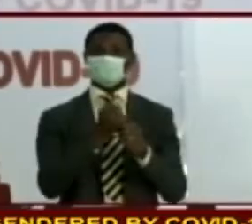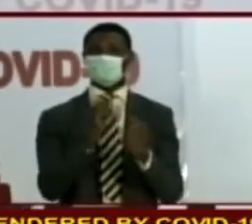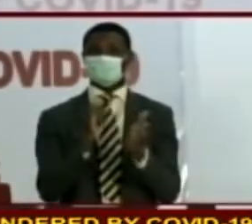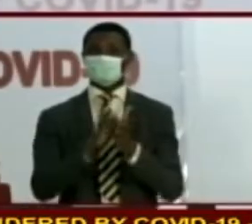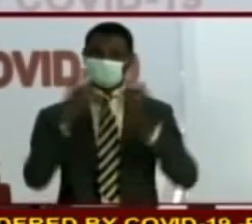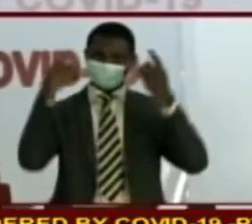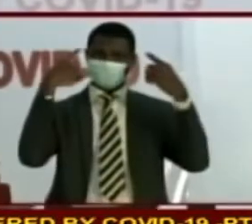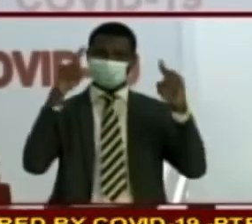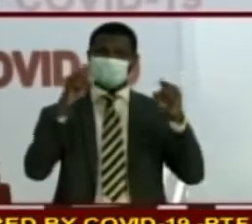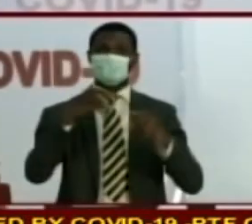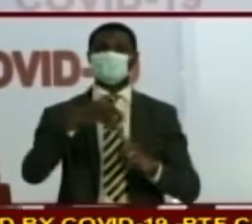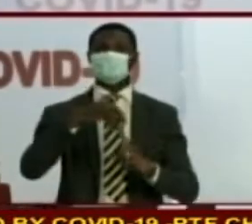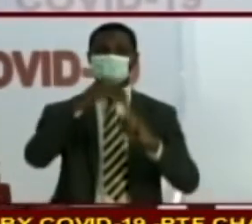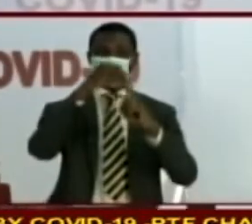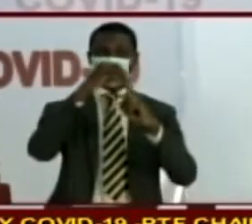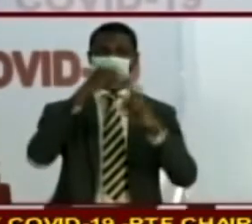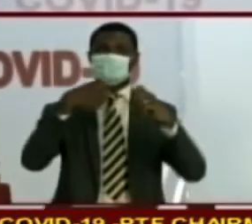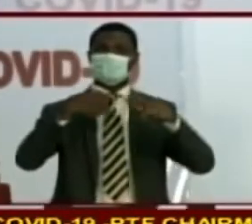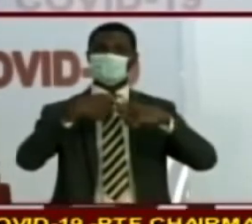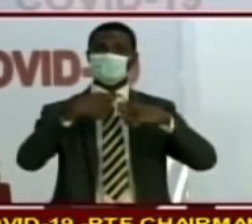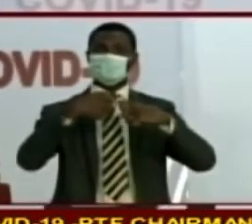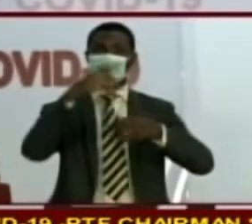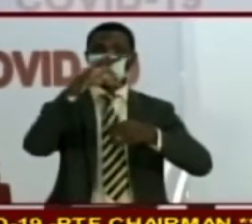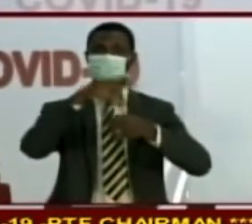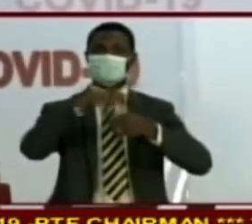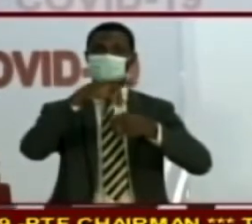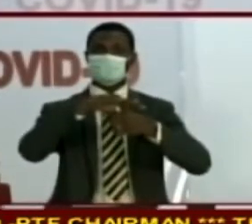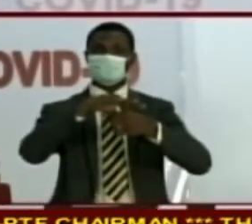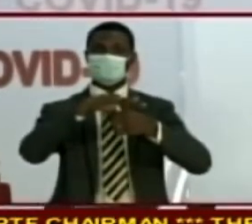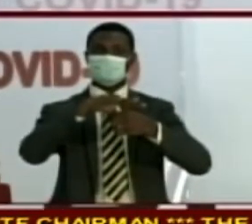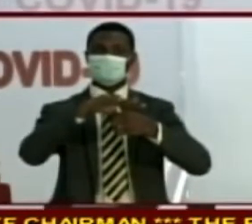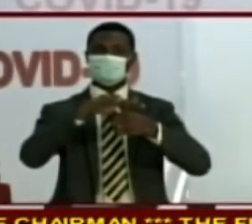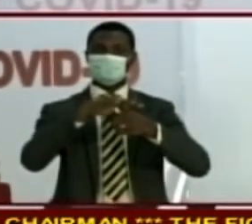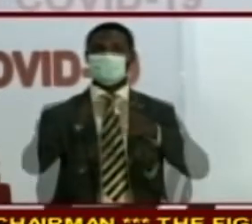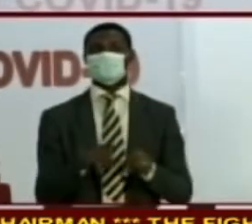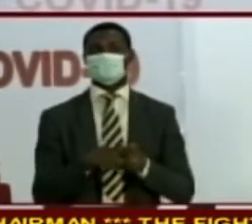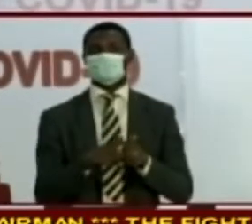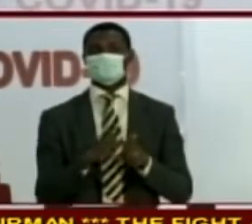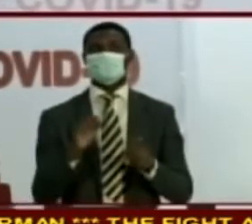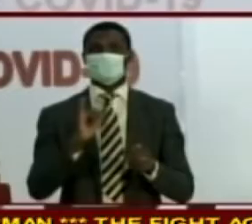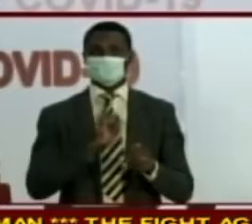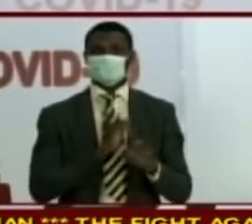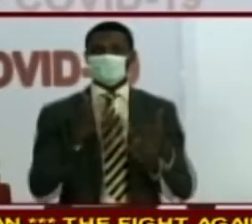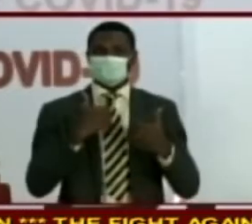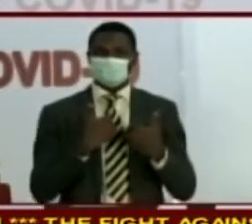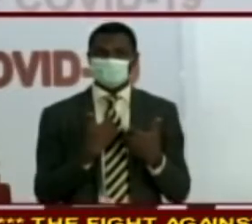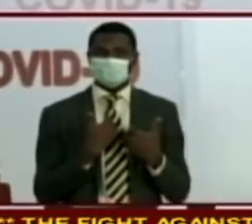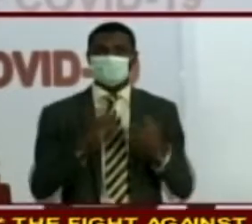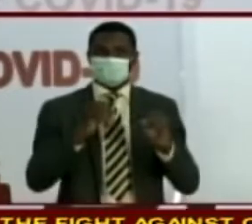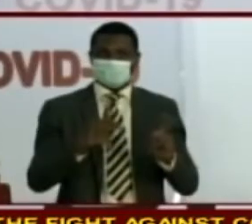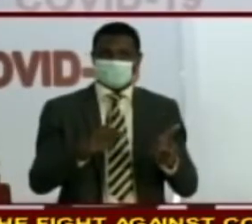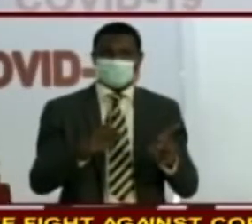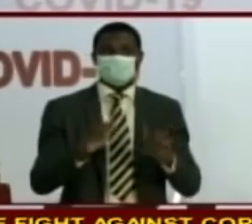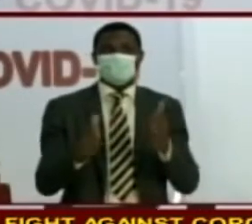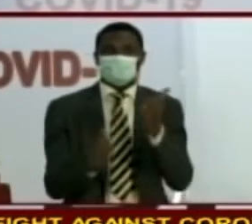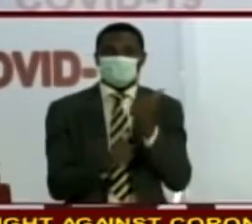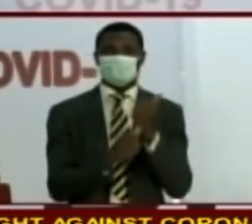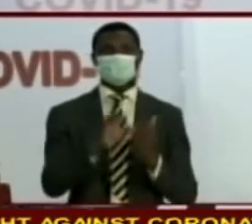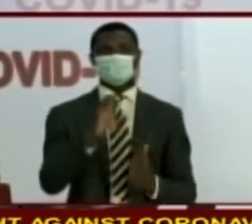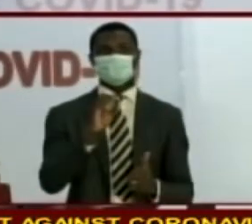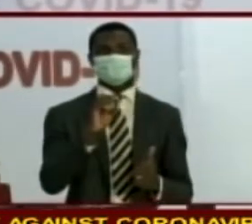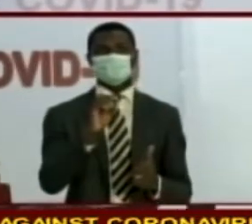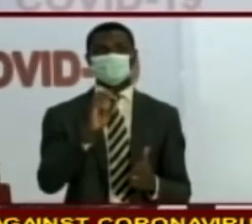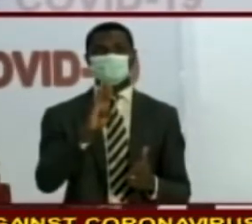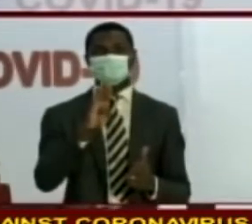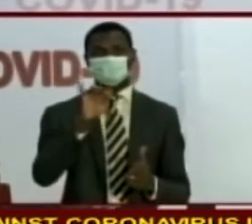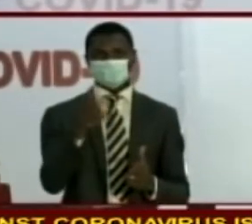of e-voting or electronic voting. Then I had also the privilege under Obasanjo in 2005 to